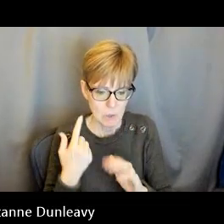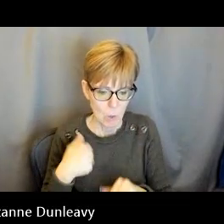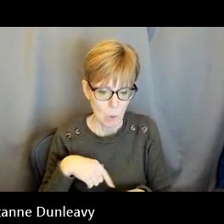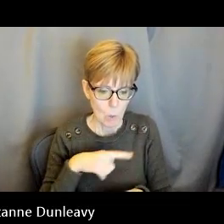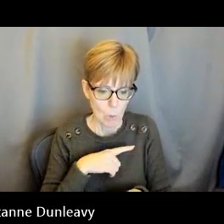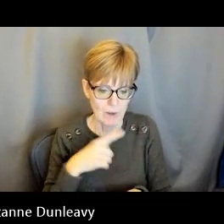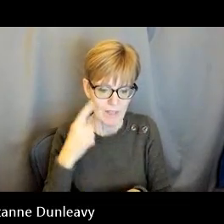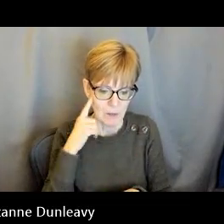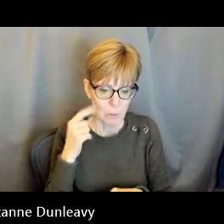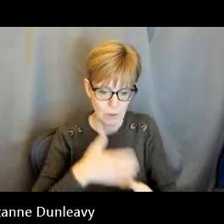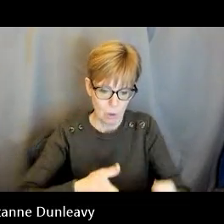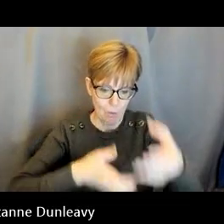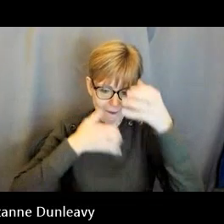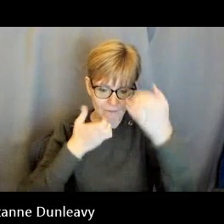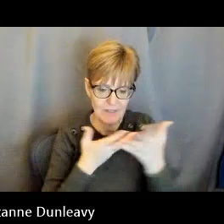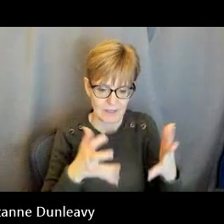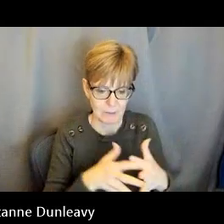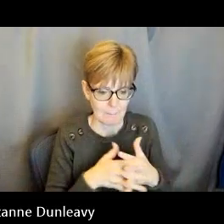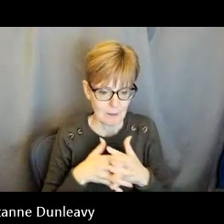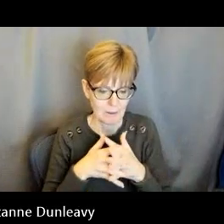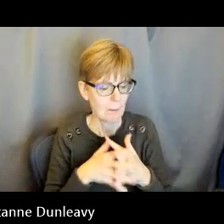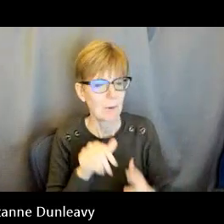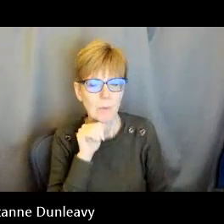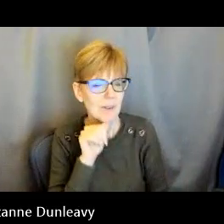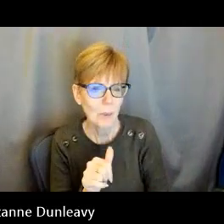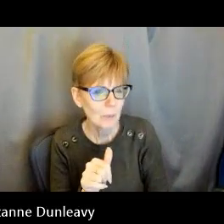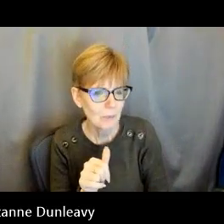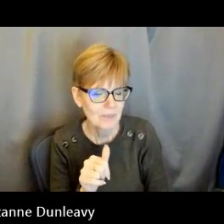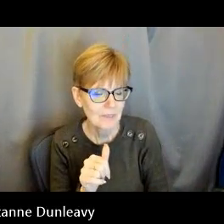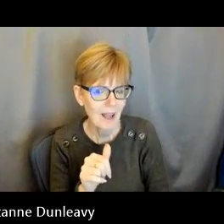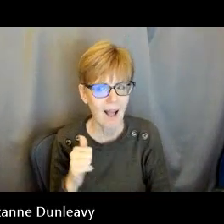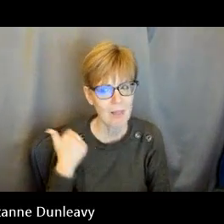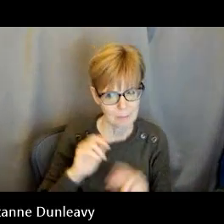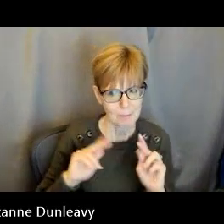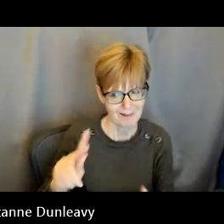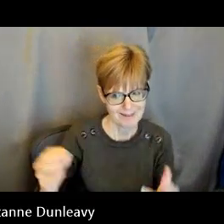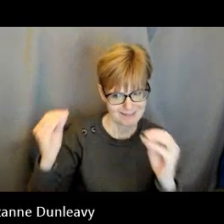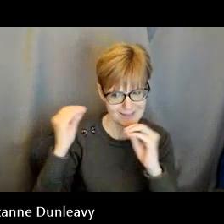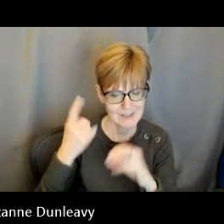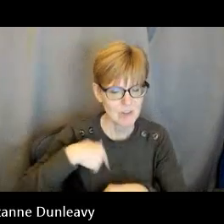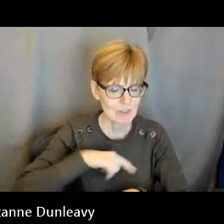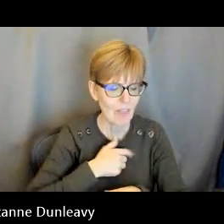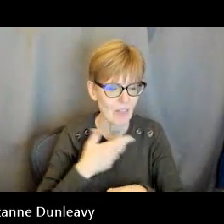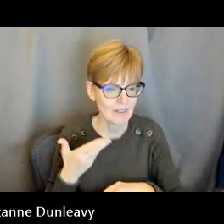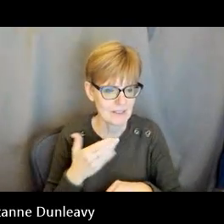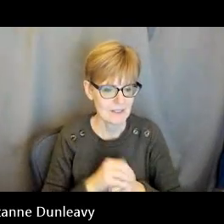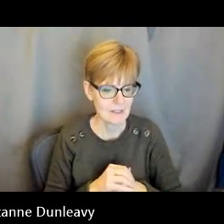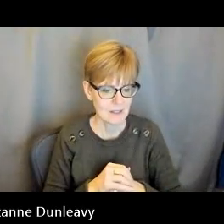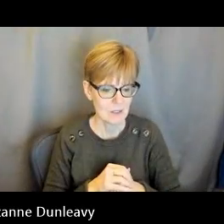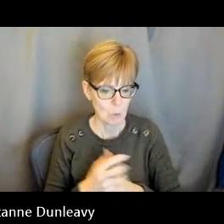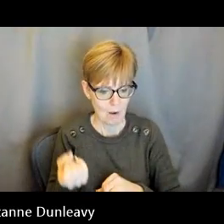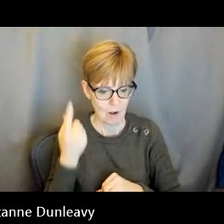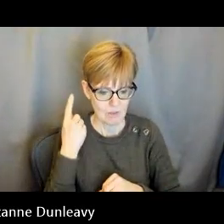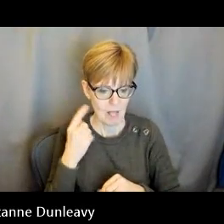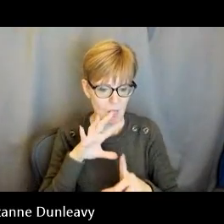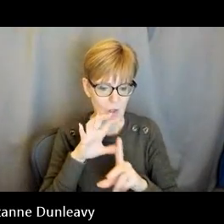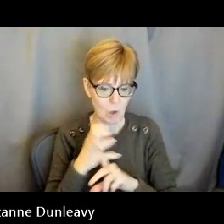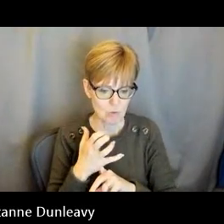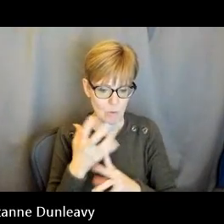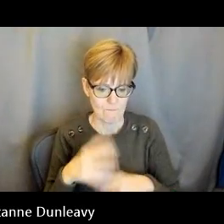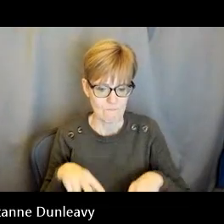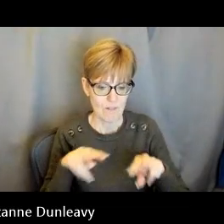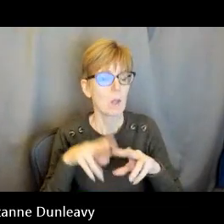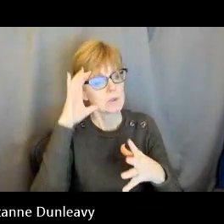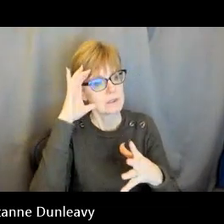can teach us things. And so I believe that the integration of cultural values and beliefs and art is a